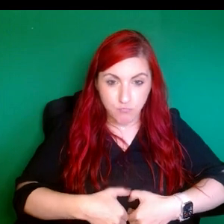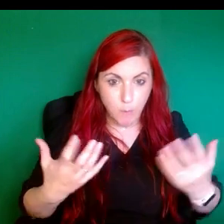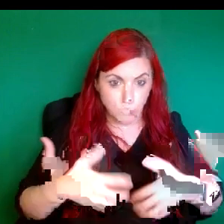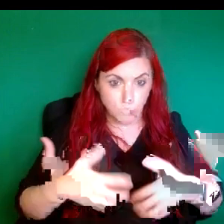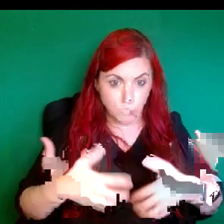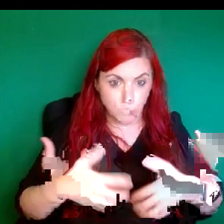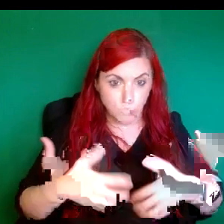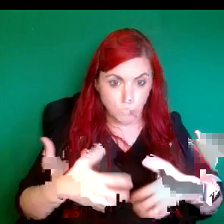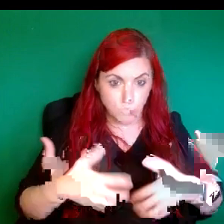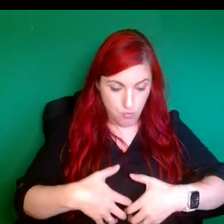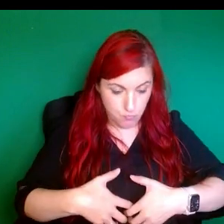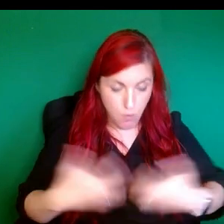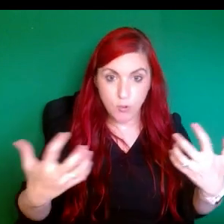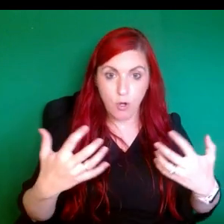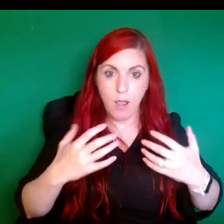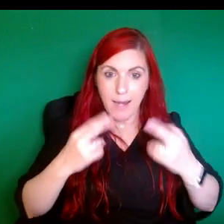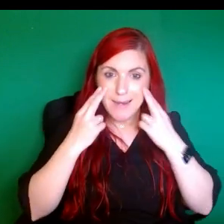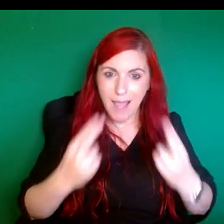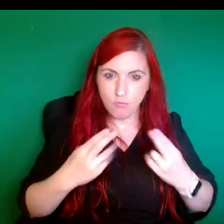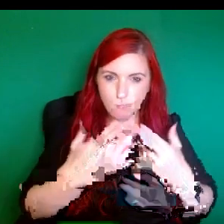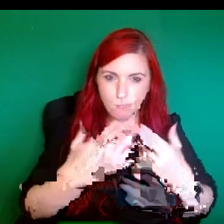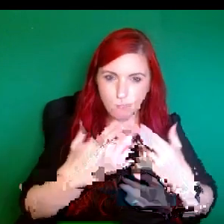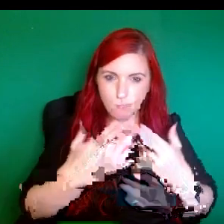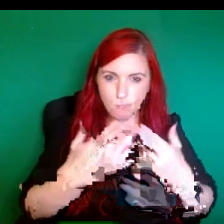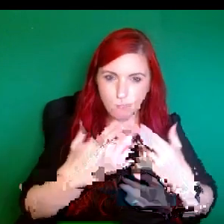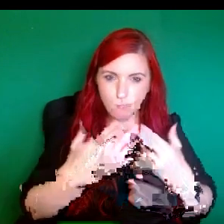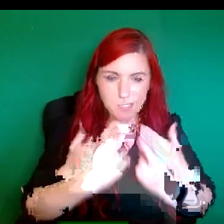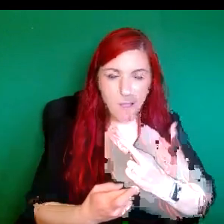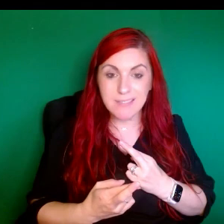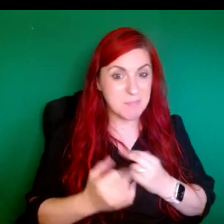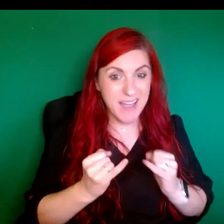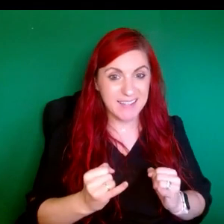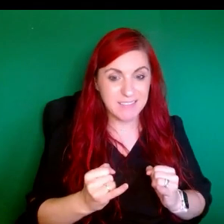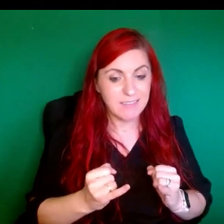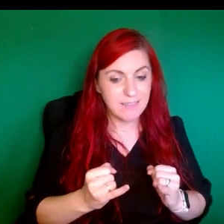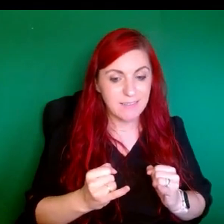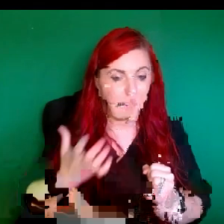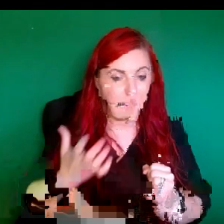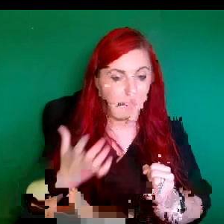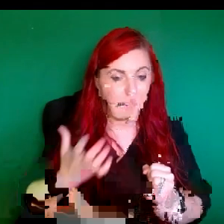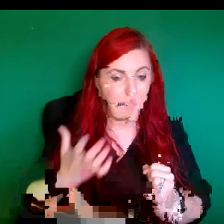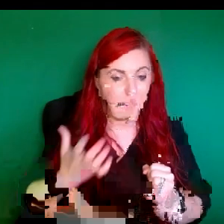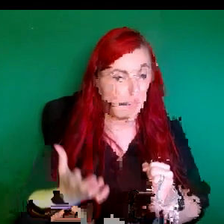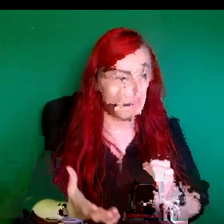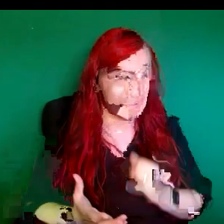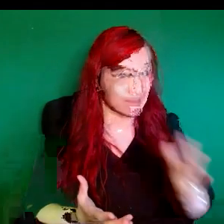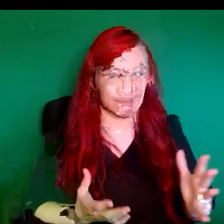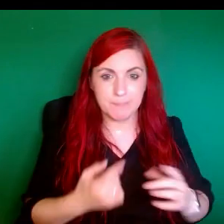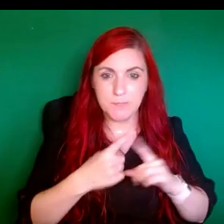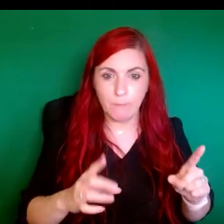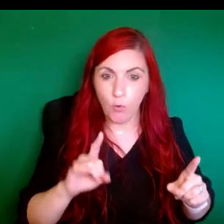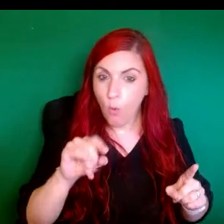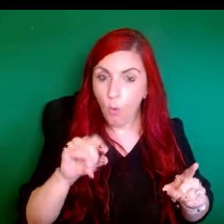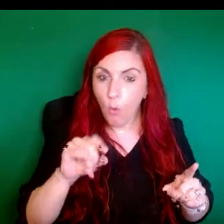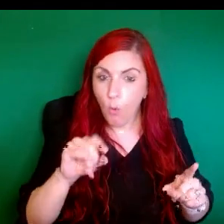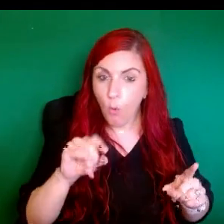it's a rupture experience. That rupture, it activates our response system, and that's bad for it releases a whole